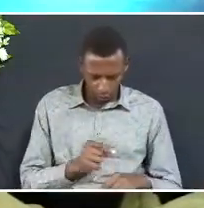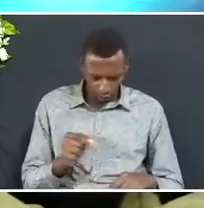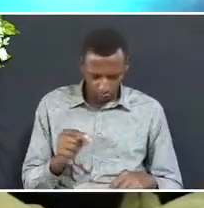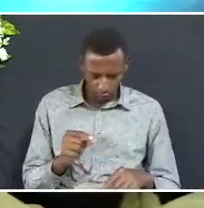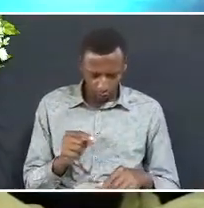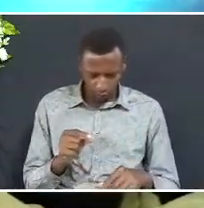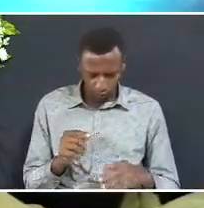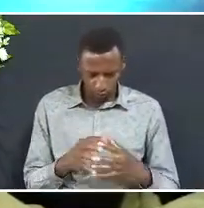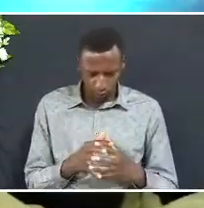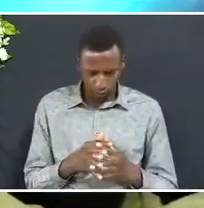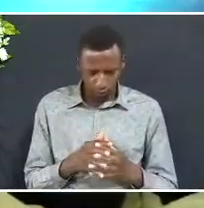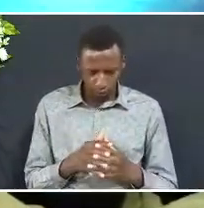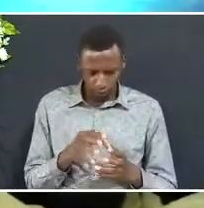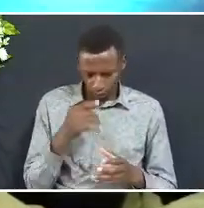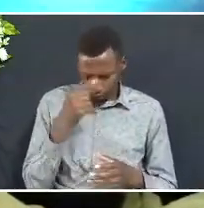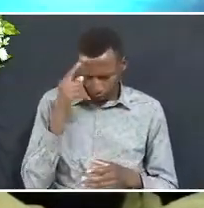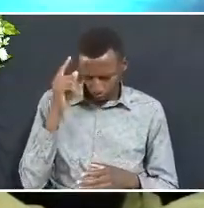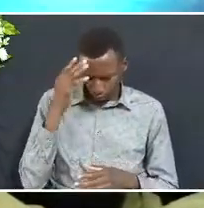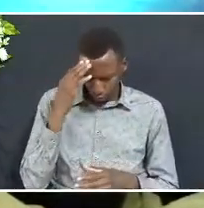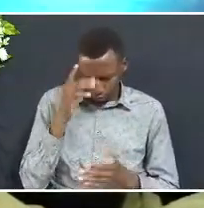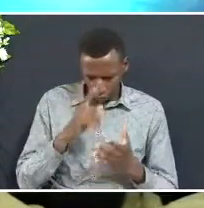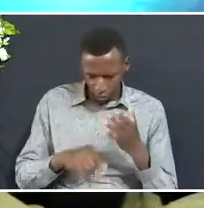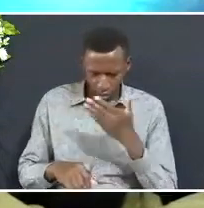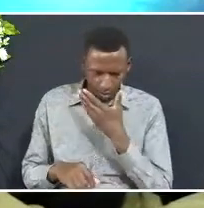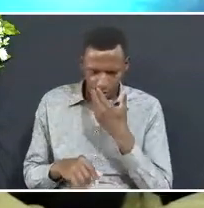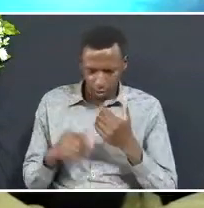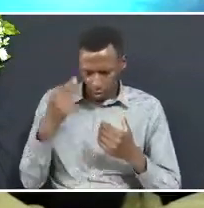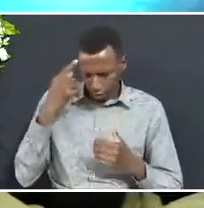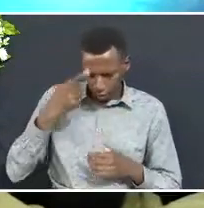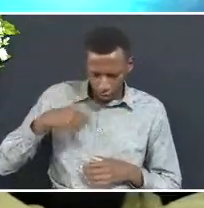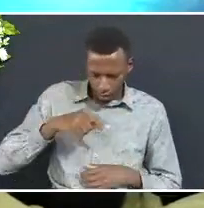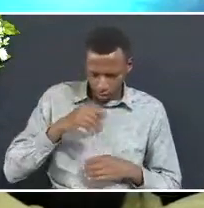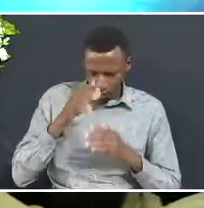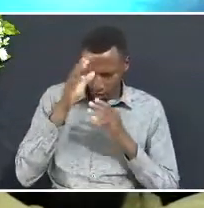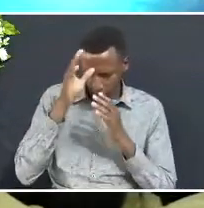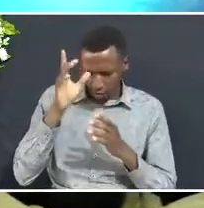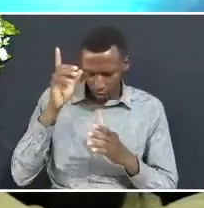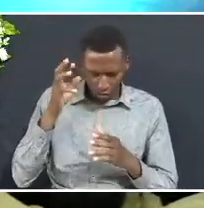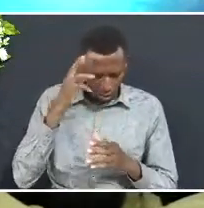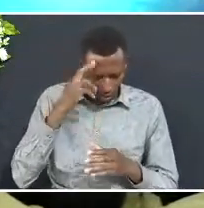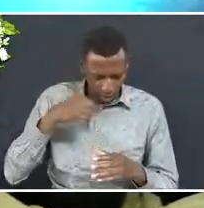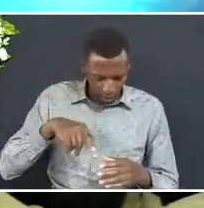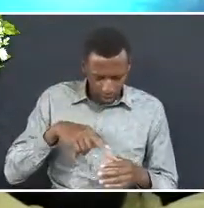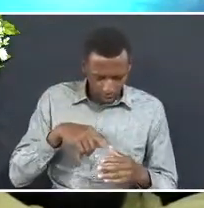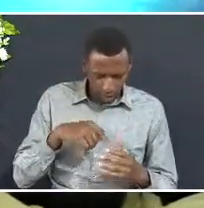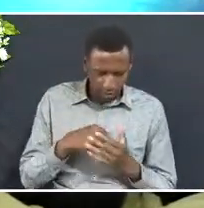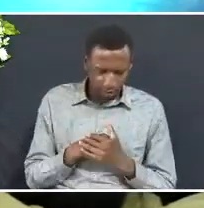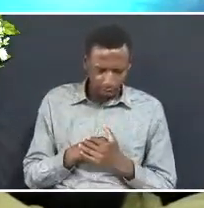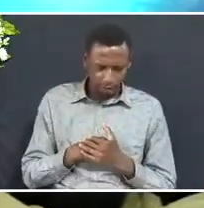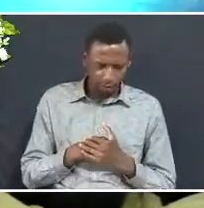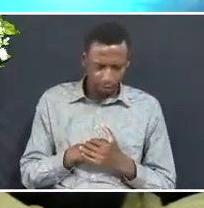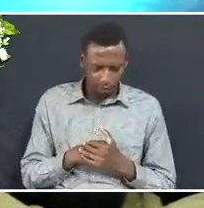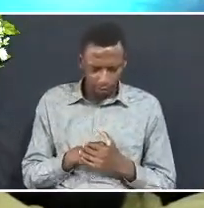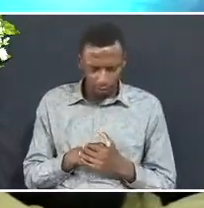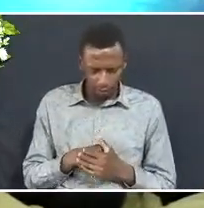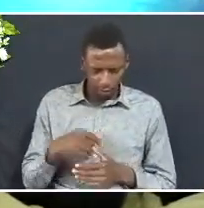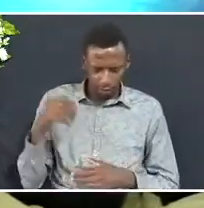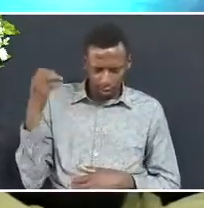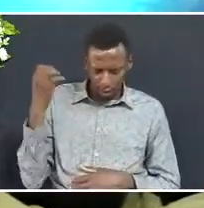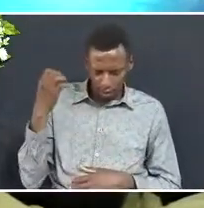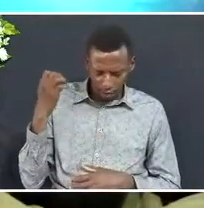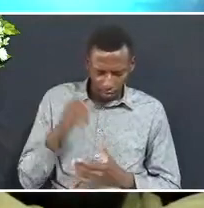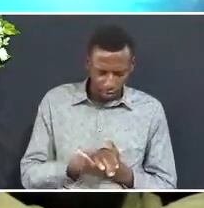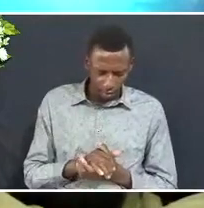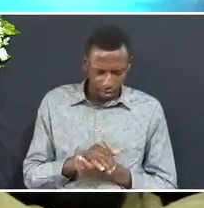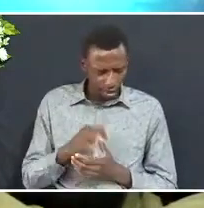our path because you know what is best for us. Father, you reminded us of the need of evangelism. You